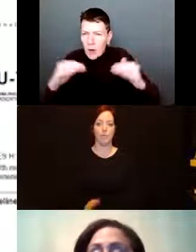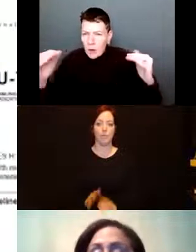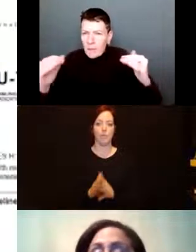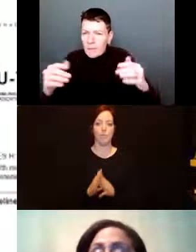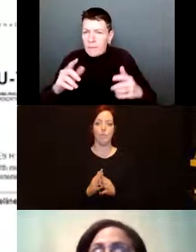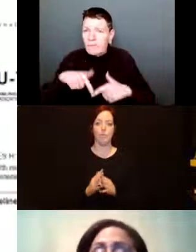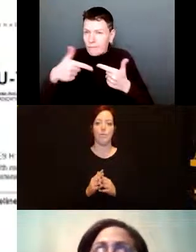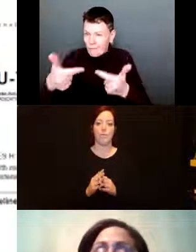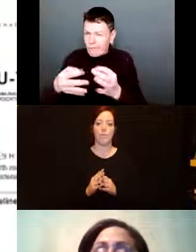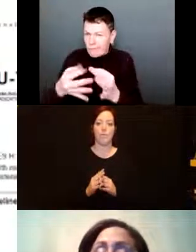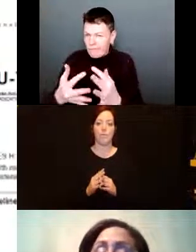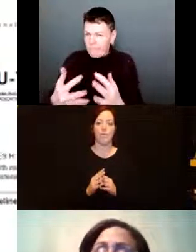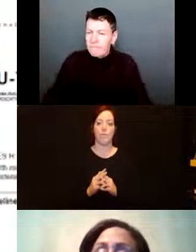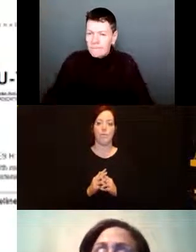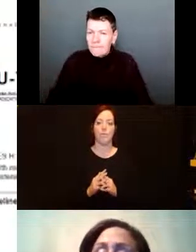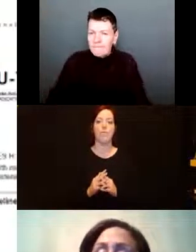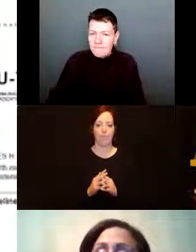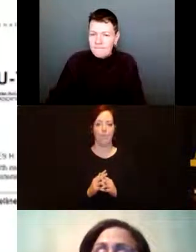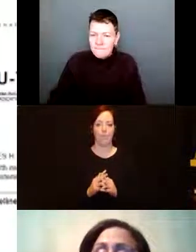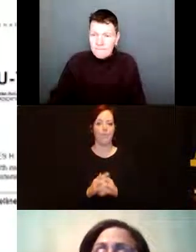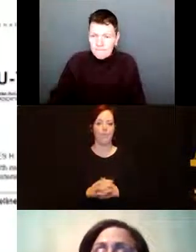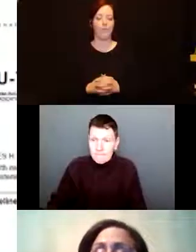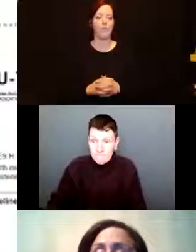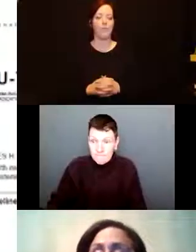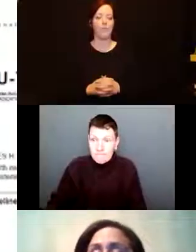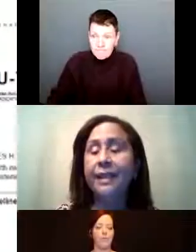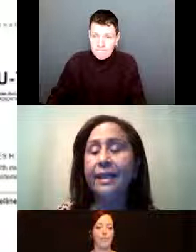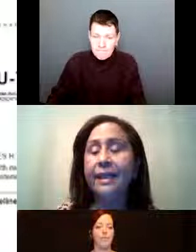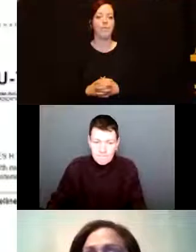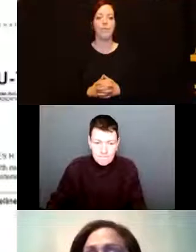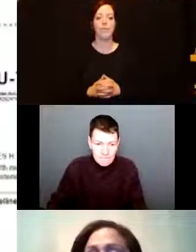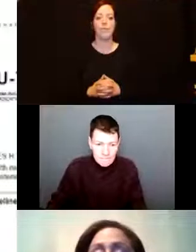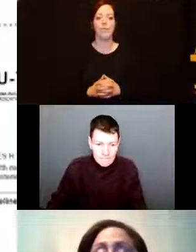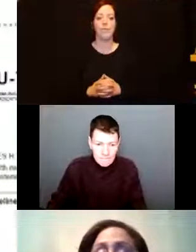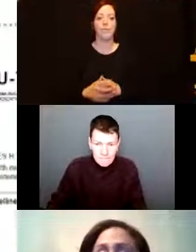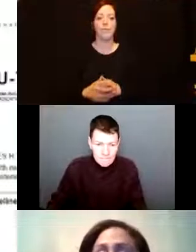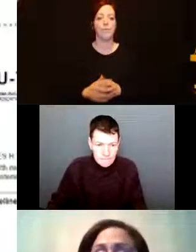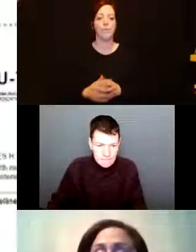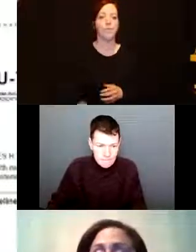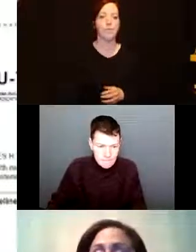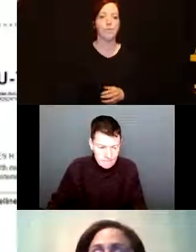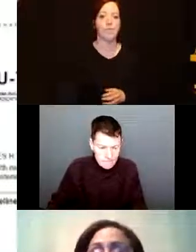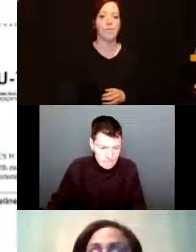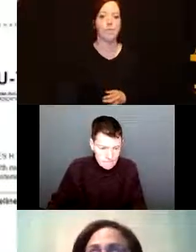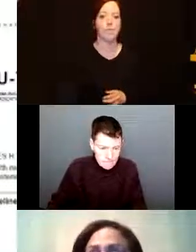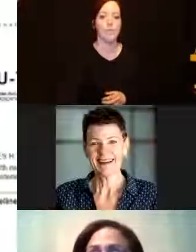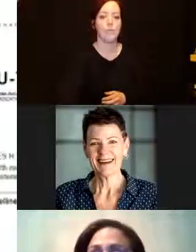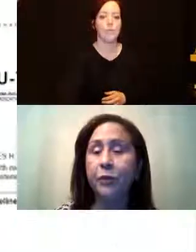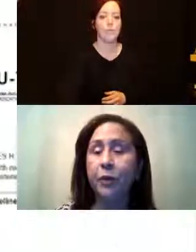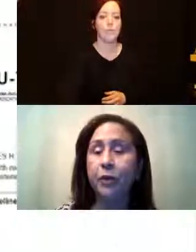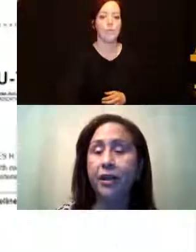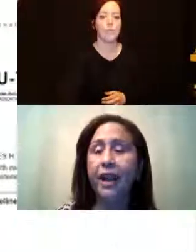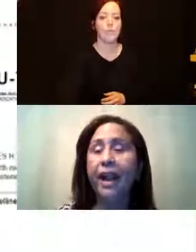term. This will take care of the intensity, the time of exposure, and the frequency